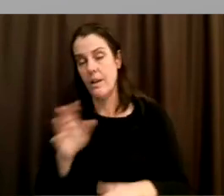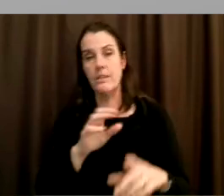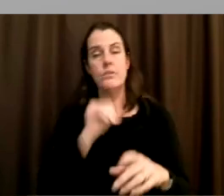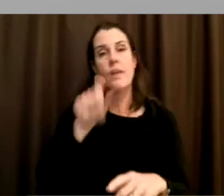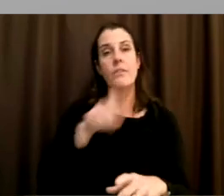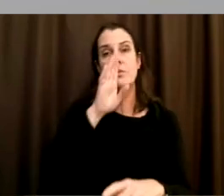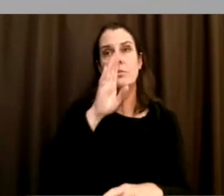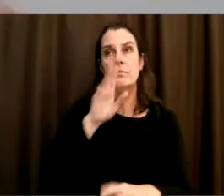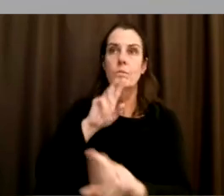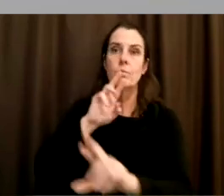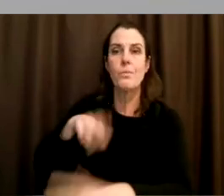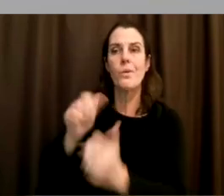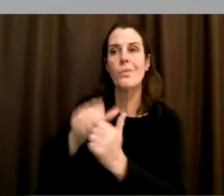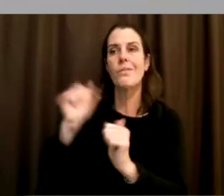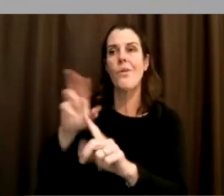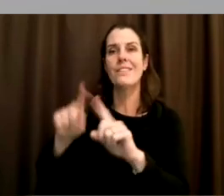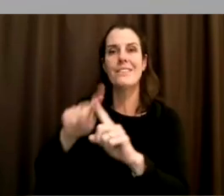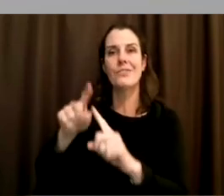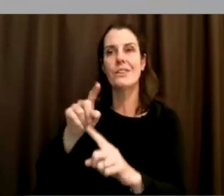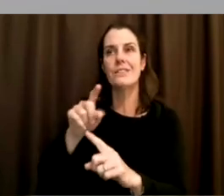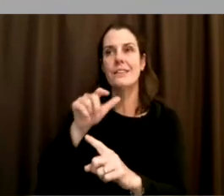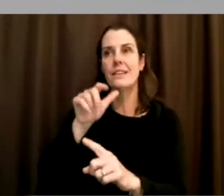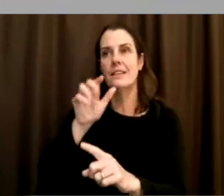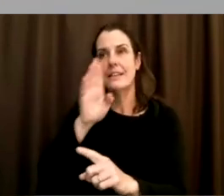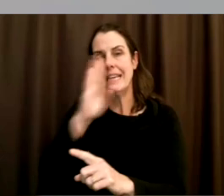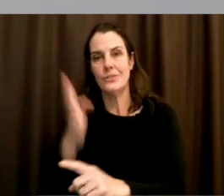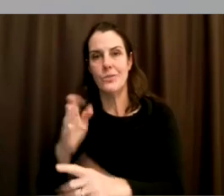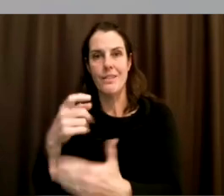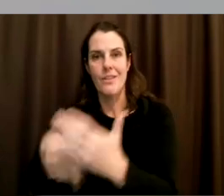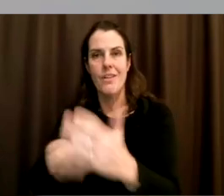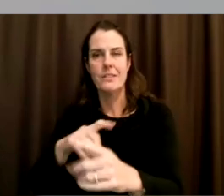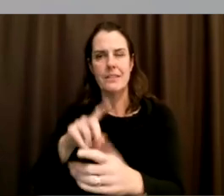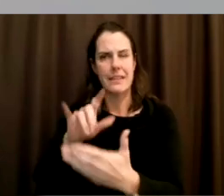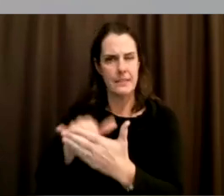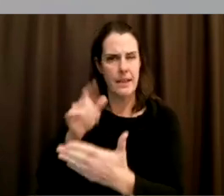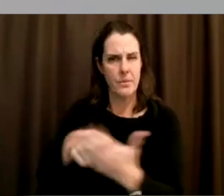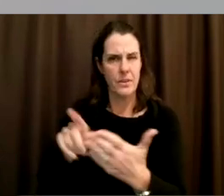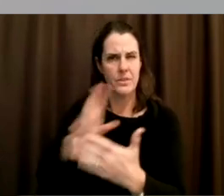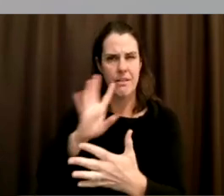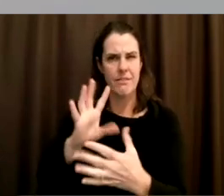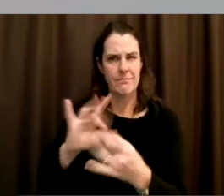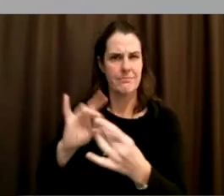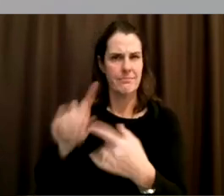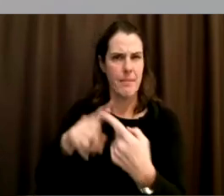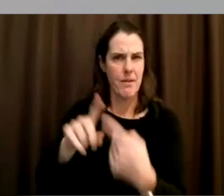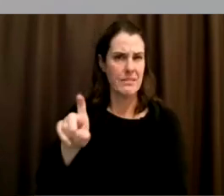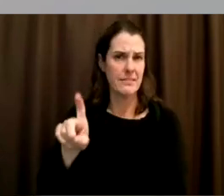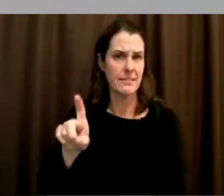those indirect costs directly to the funding agency? Is that where we're getting at?